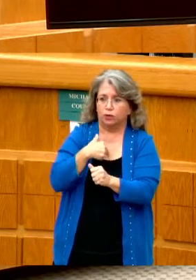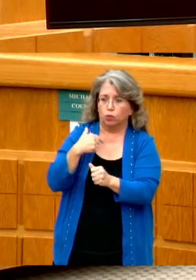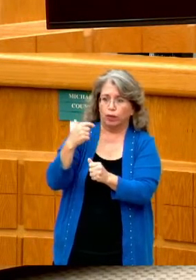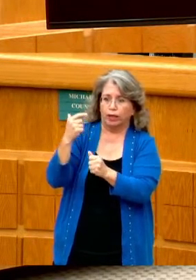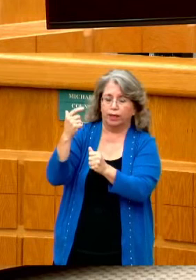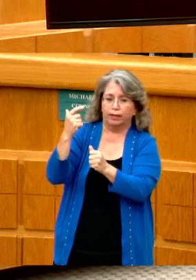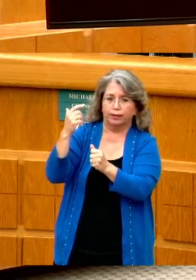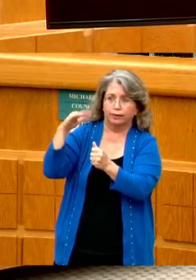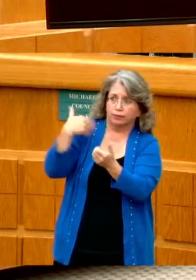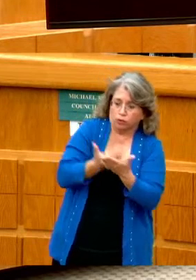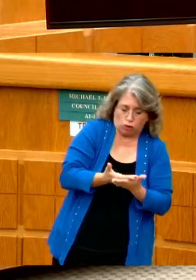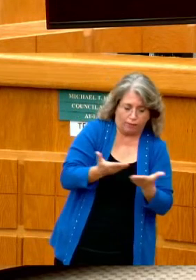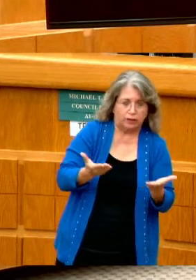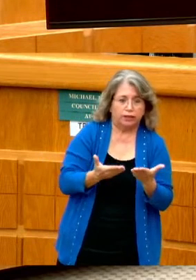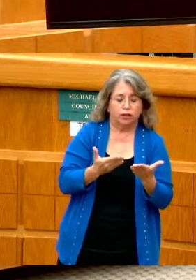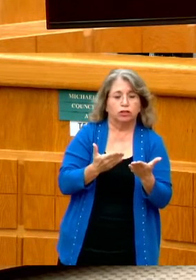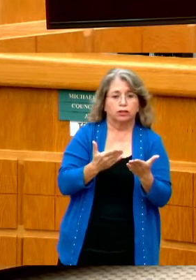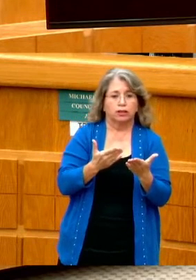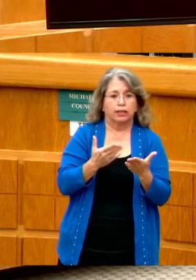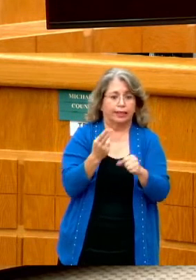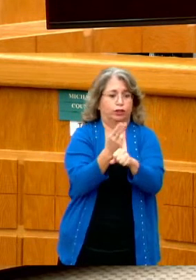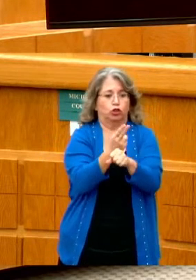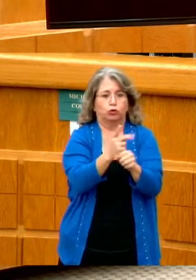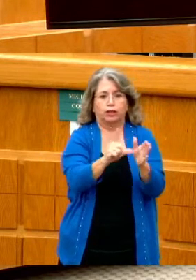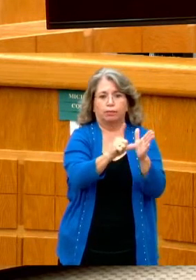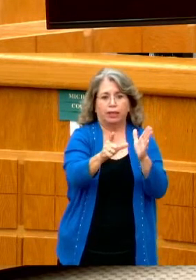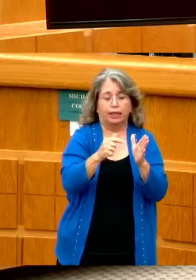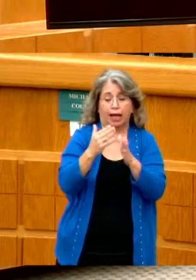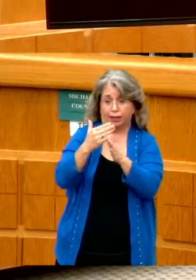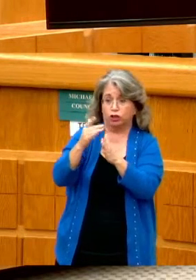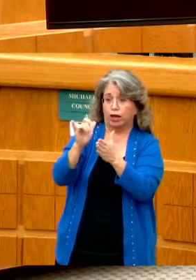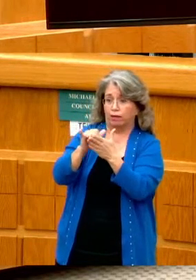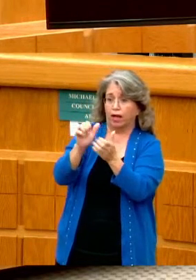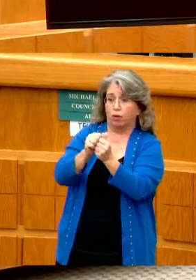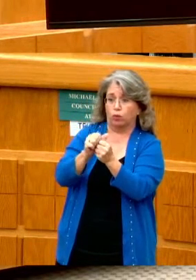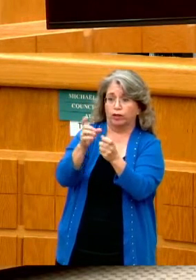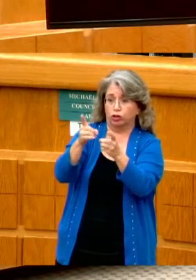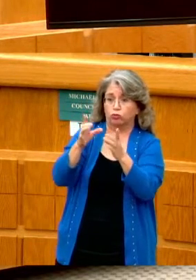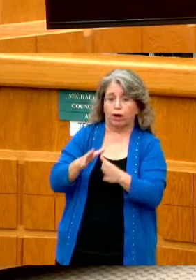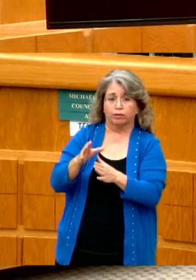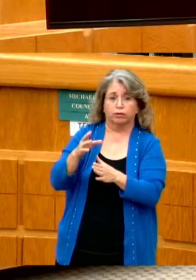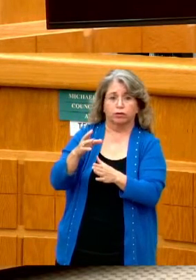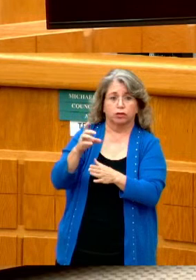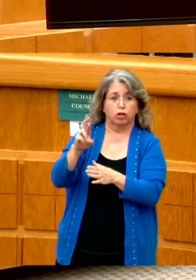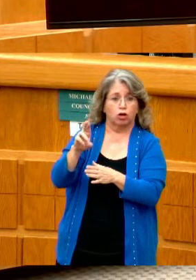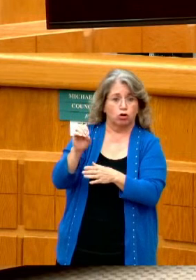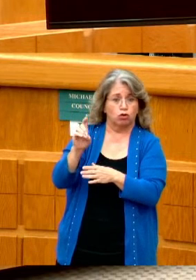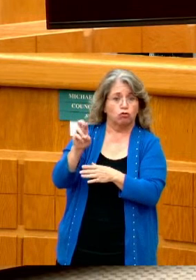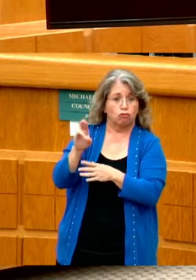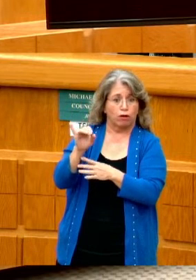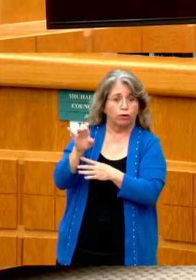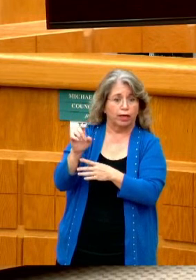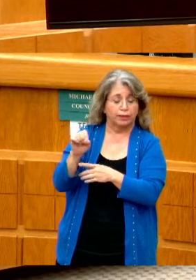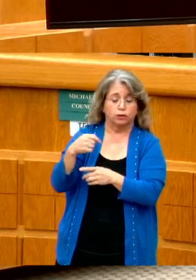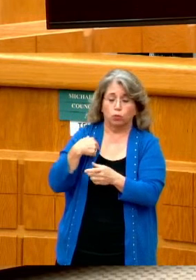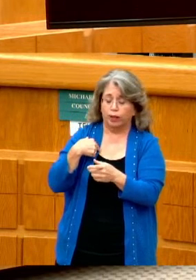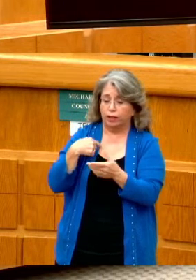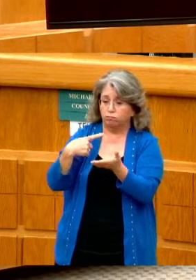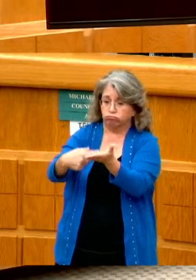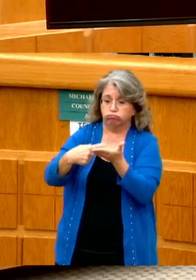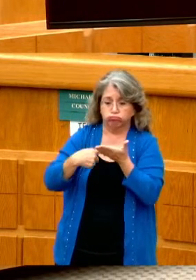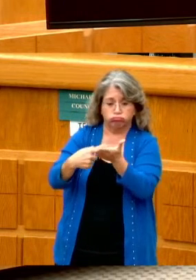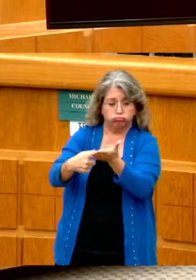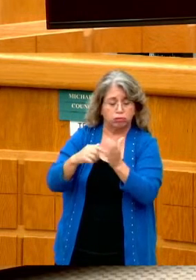that philosophy with Director Rodriguez. So we spend a lot of time talking about how to move